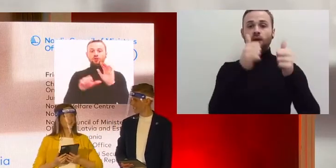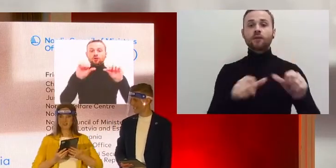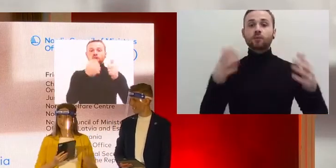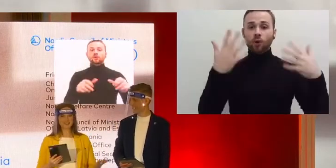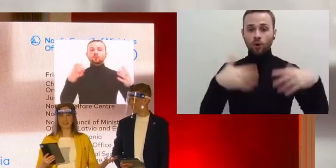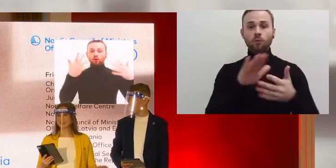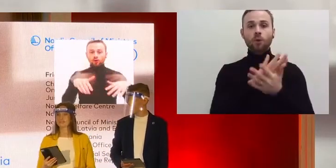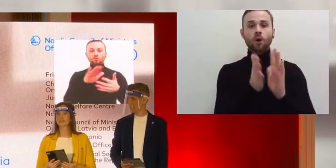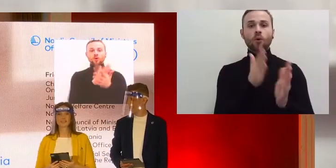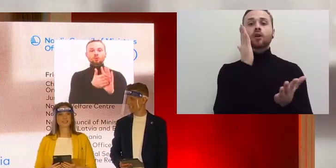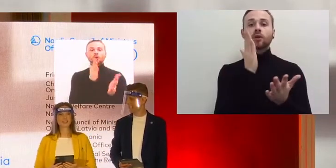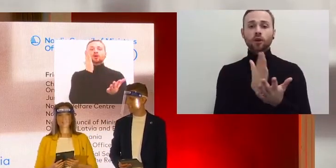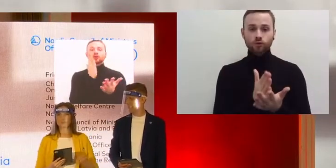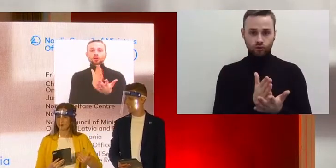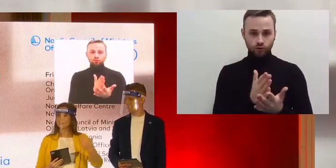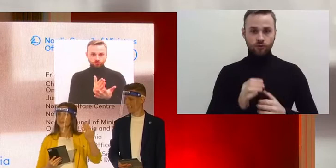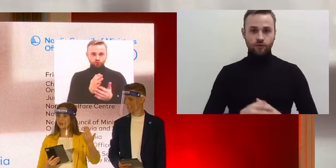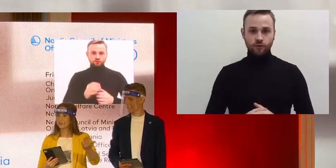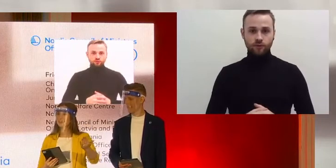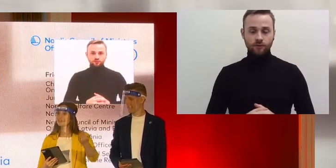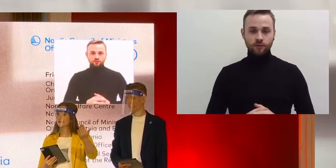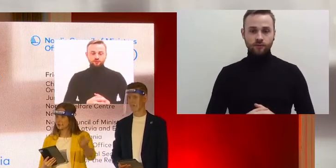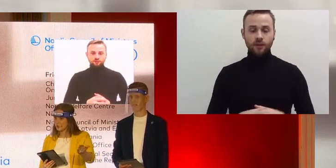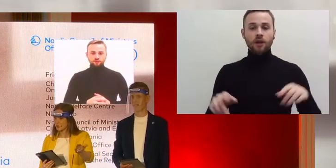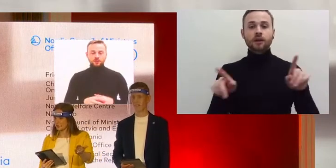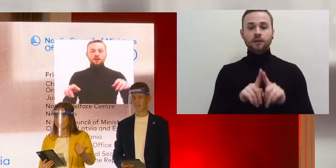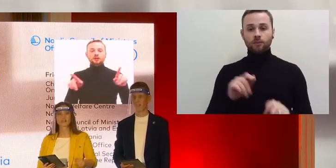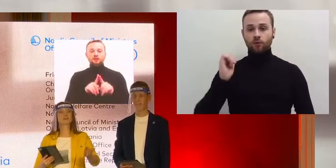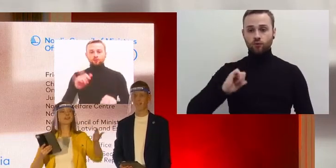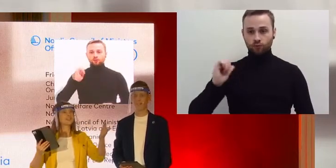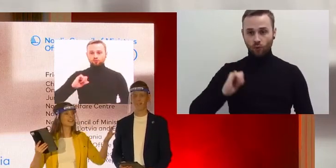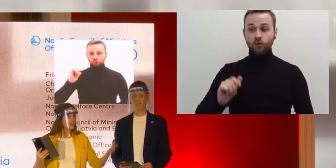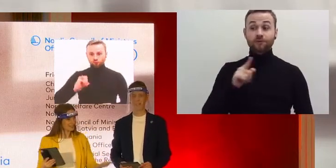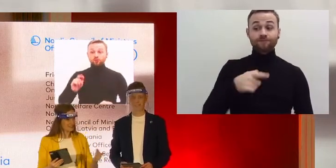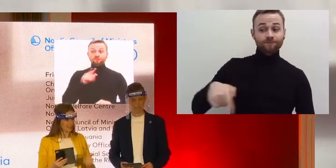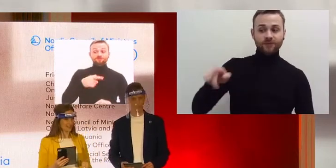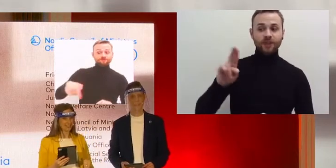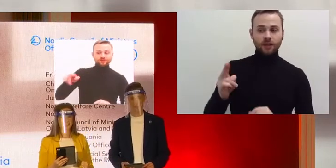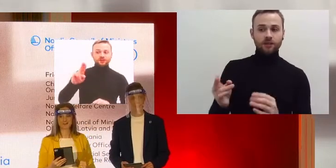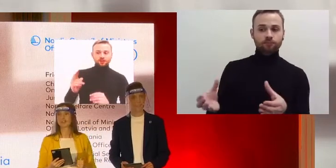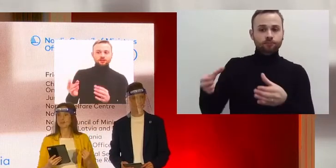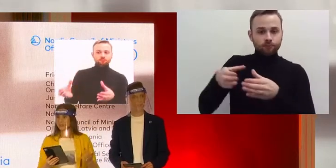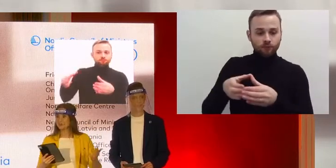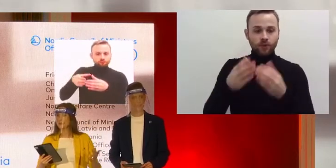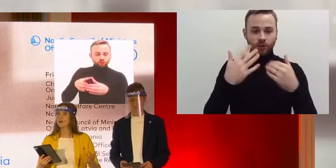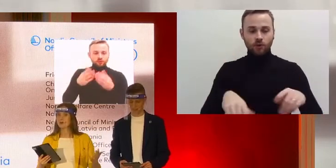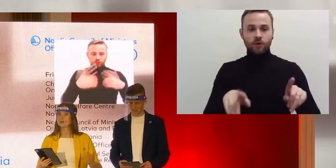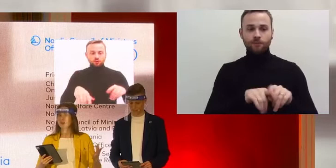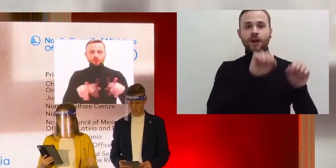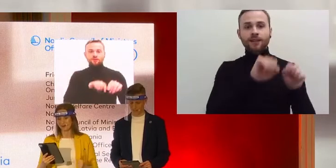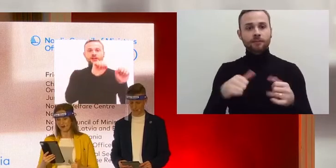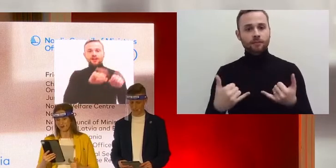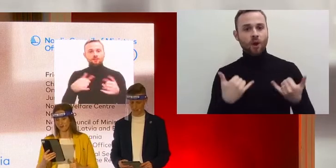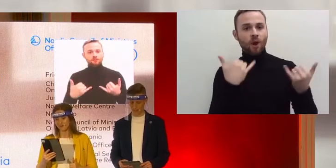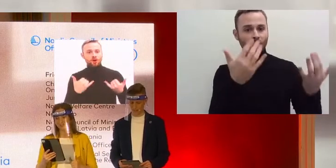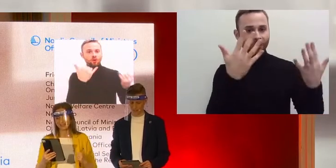Really, congratulations for this. Probably not only the future generation, but the current generation, which we should be all